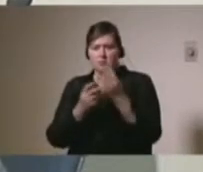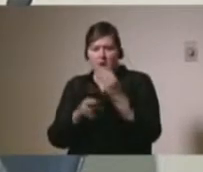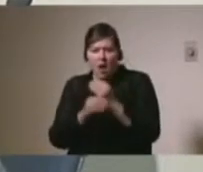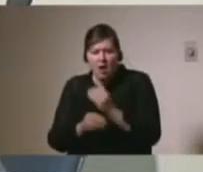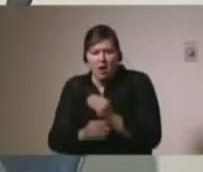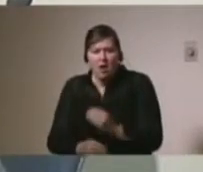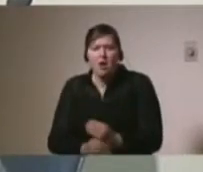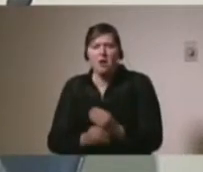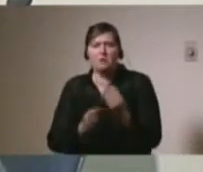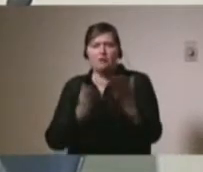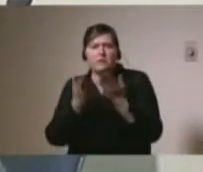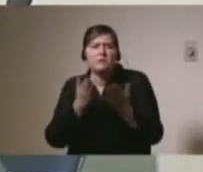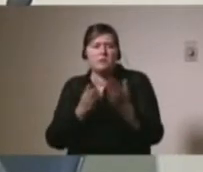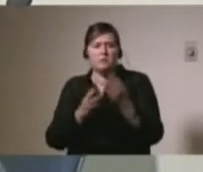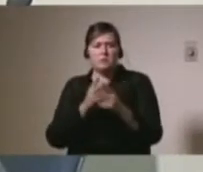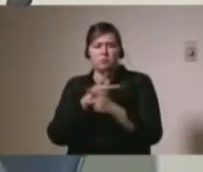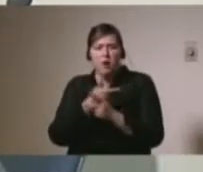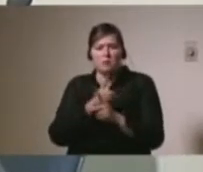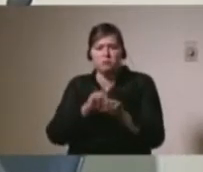diversification attempt.